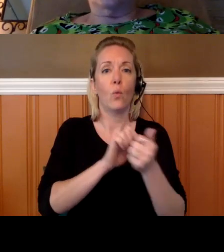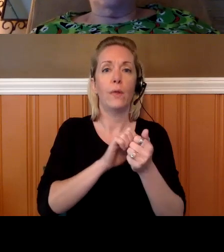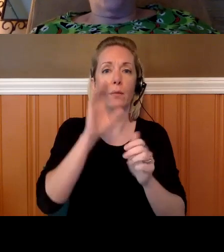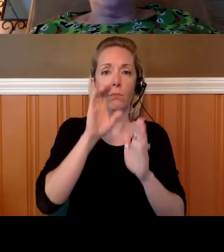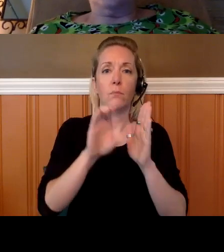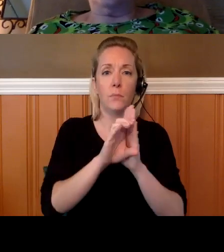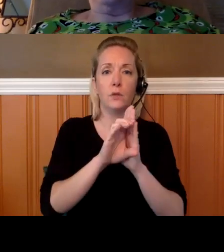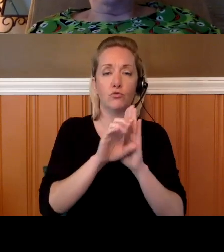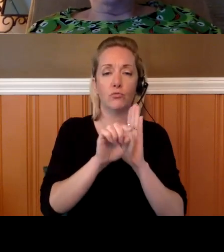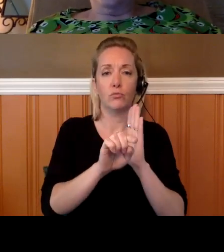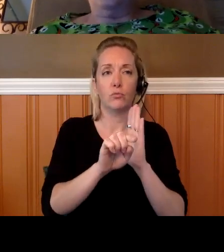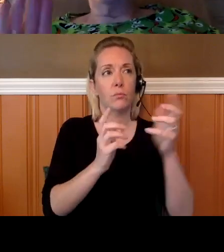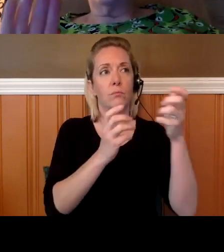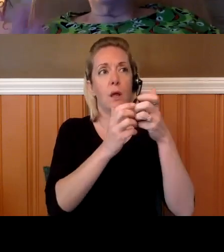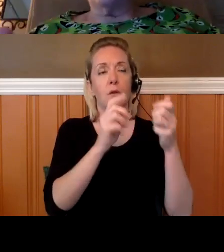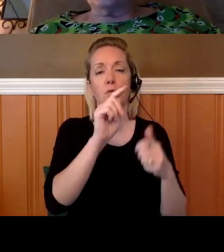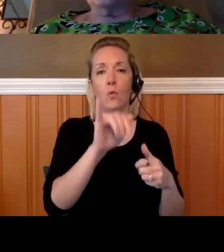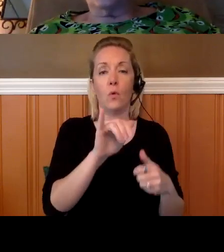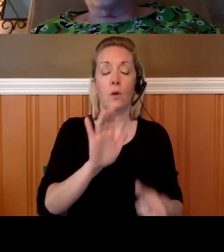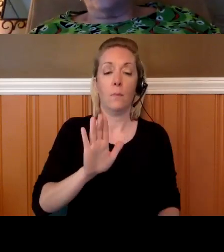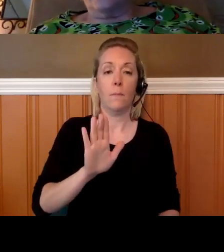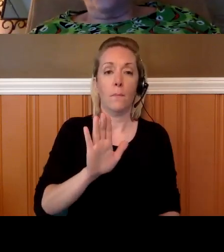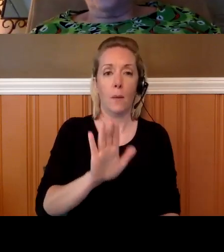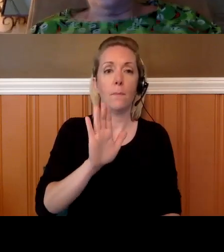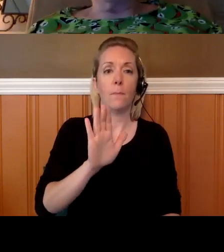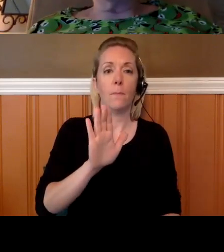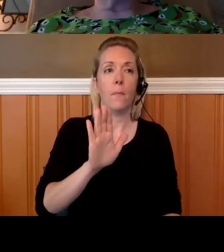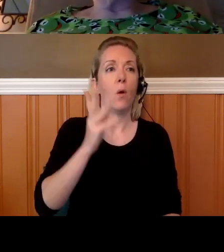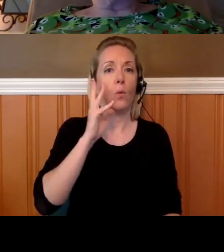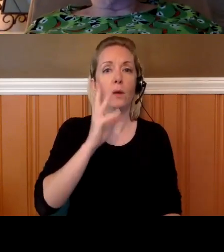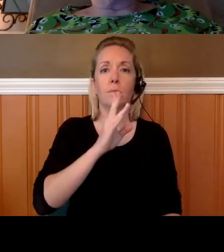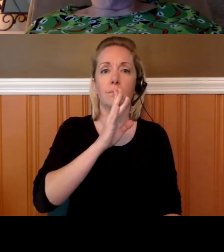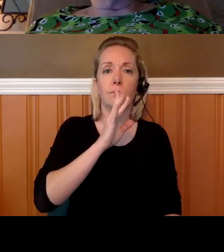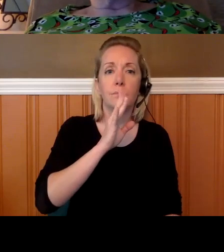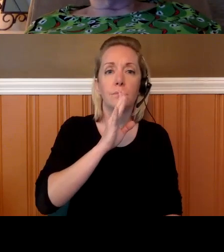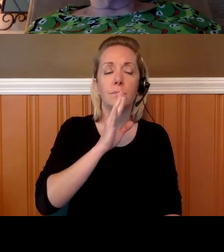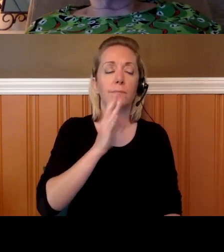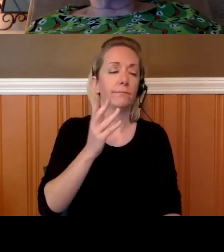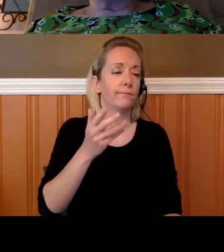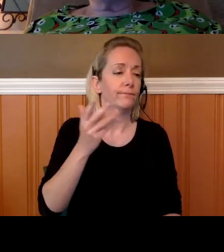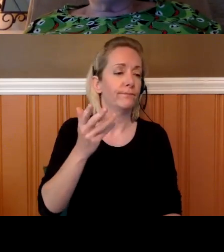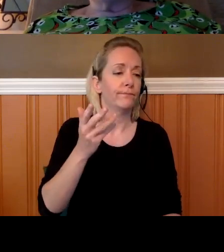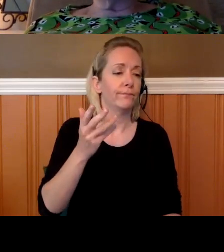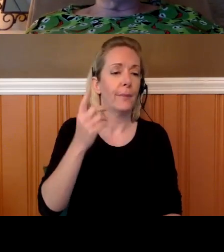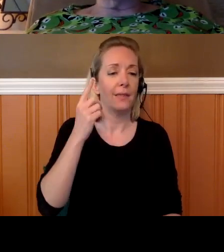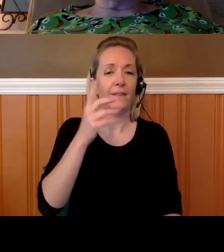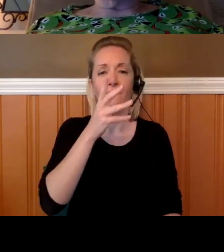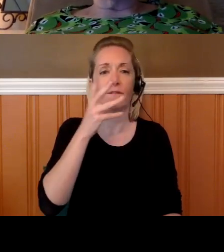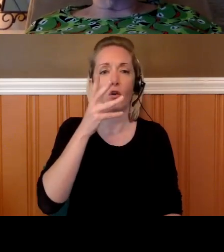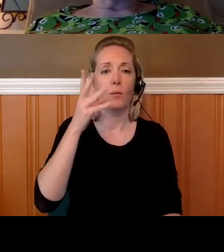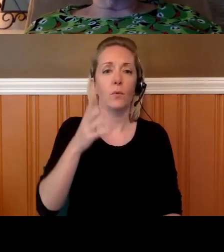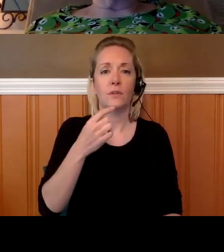he wants. And when he presses it, that's a voice output. You know, it says probably Farmer Says.